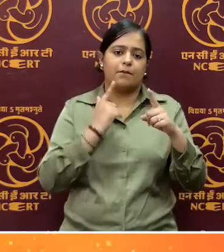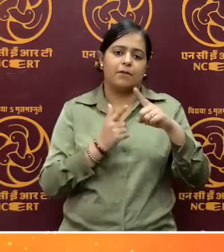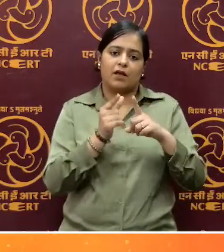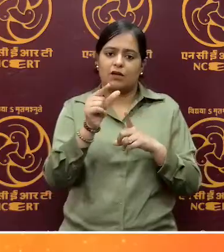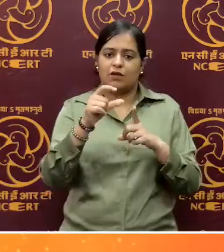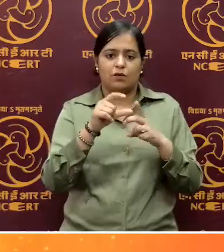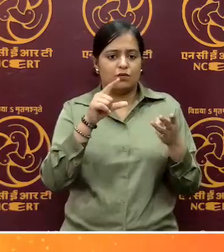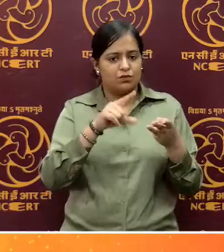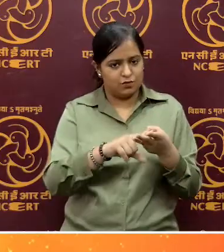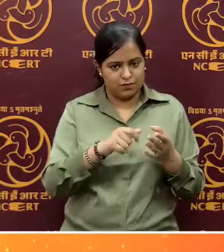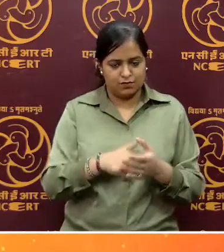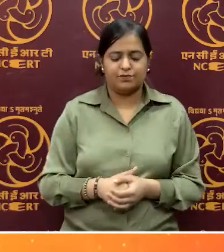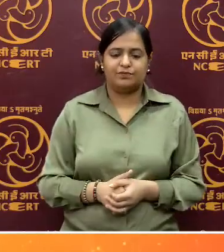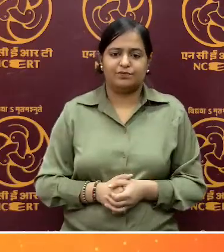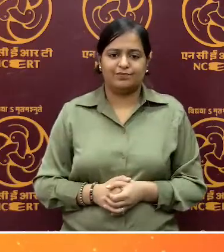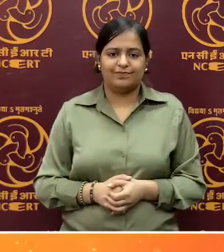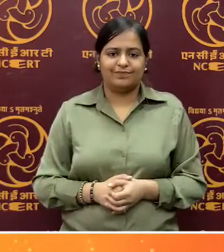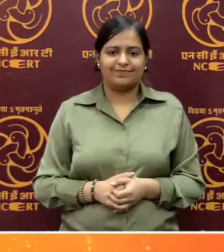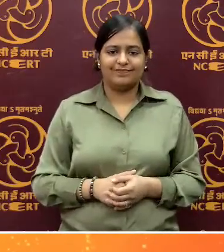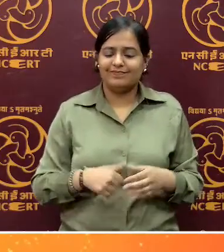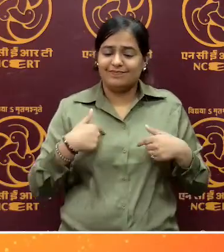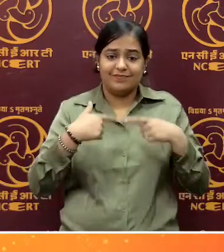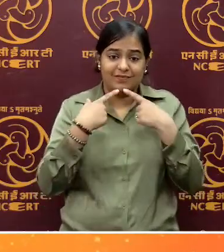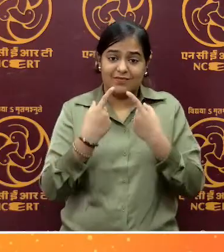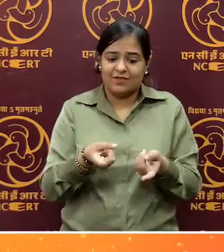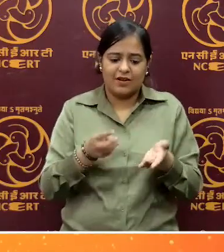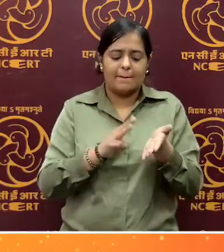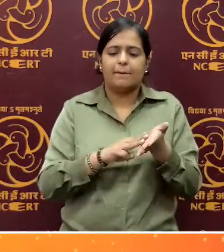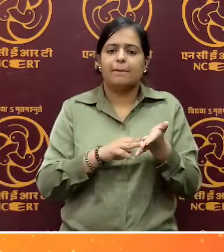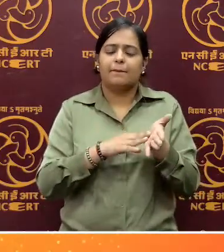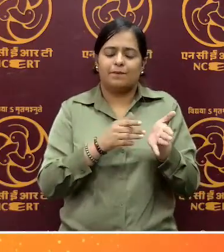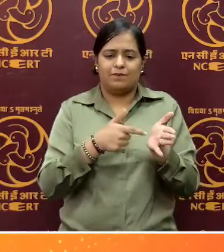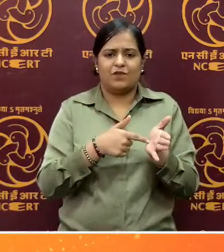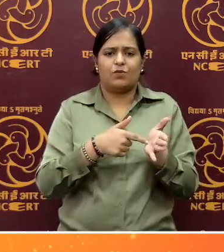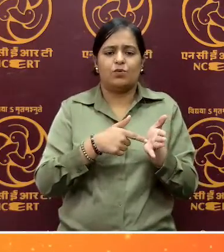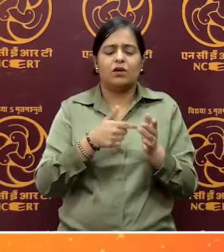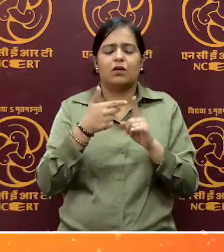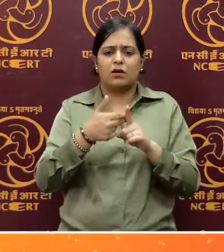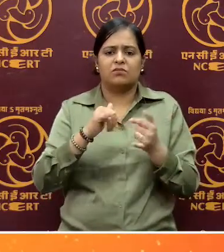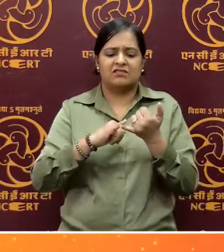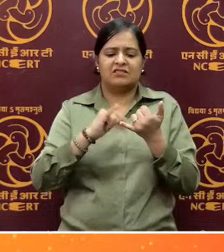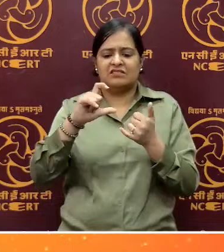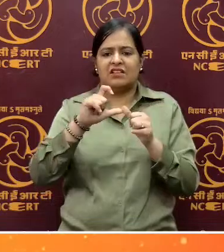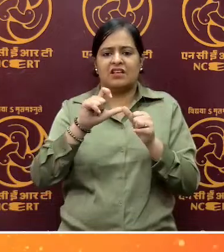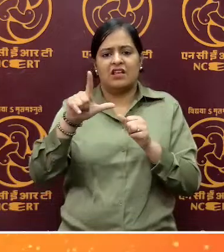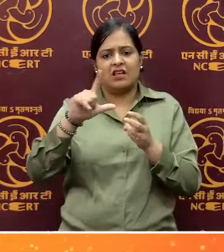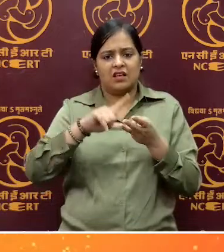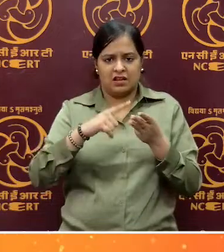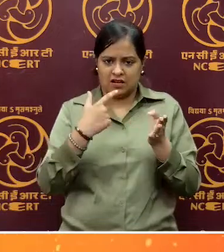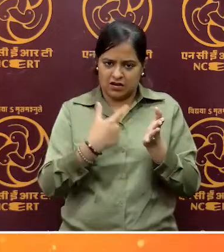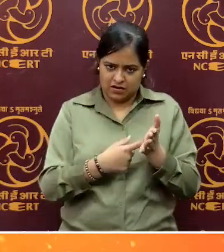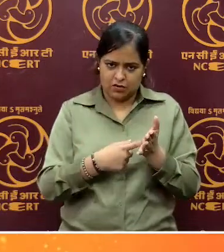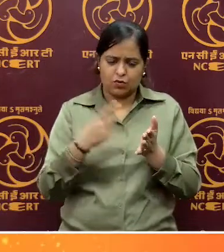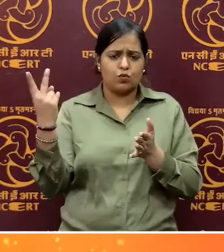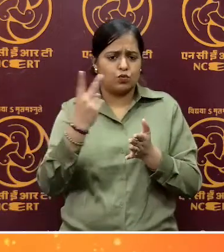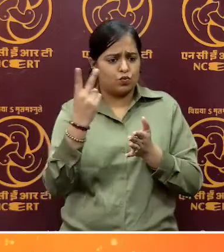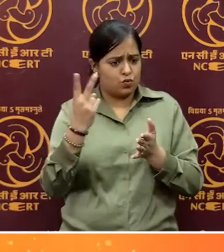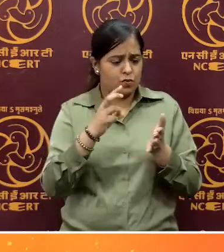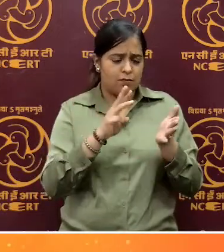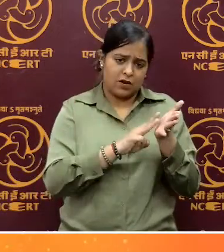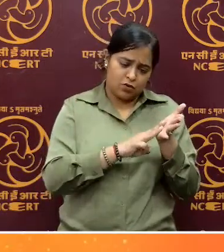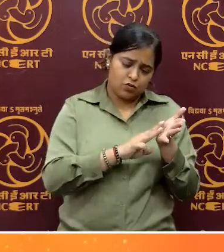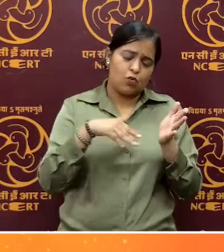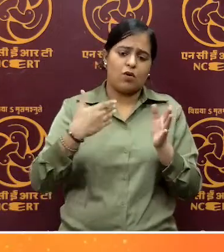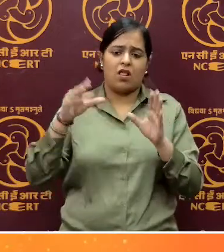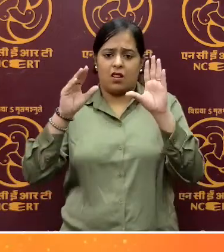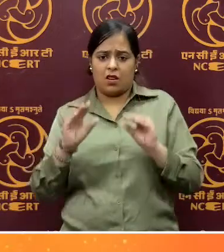quantity. So you can see that which has only magnitude is known as a scalar quantity. Which has both magnitude as well as